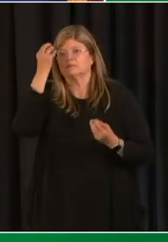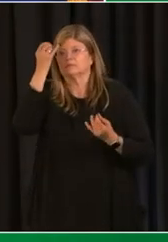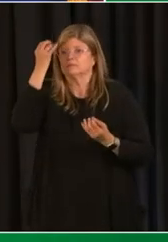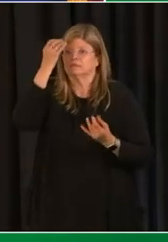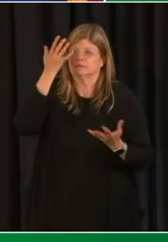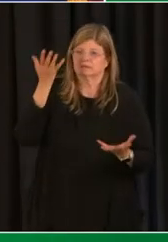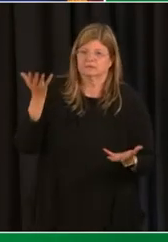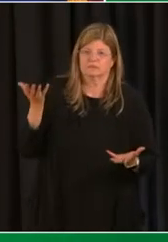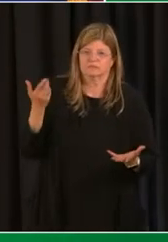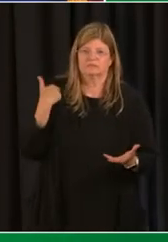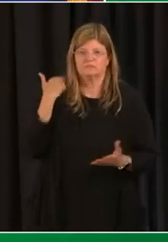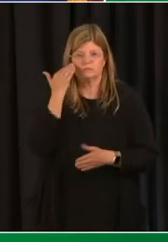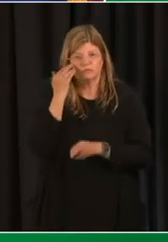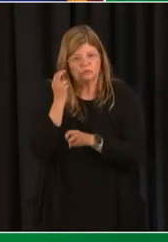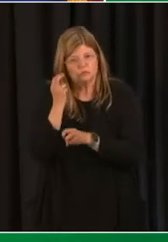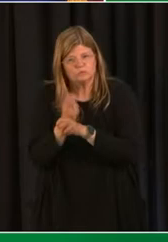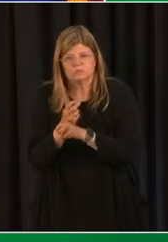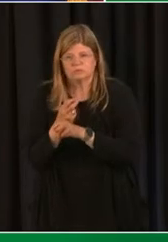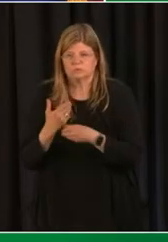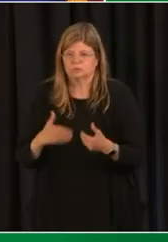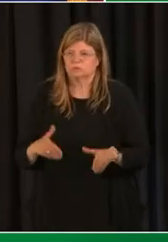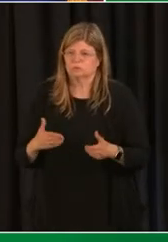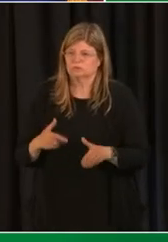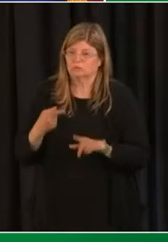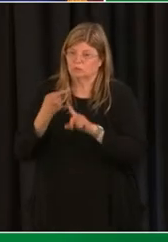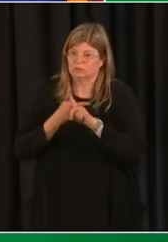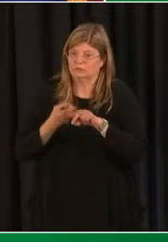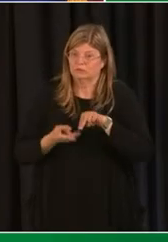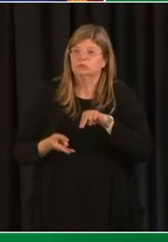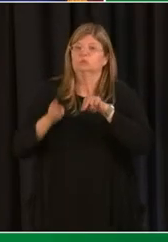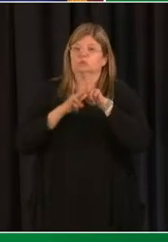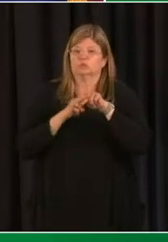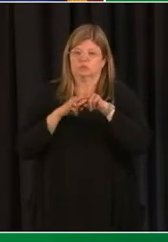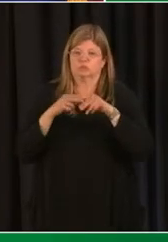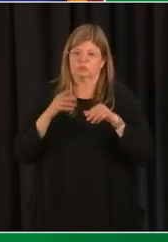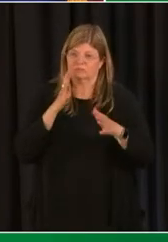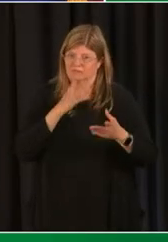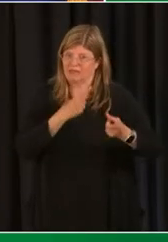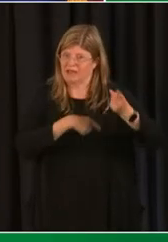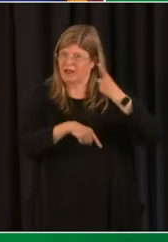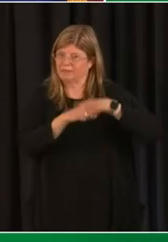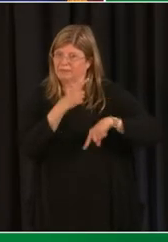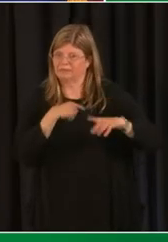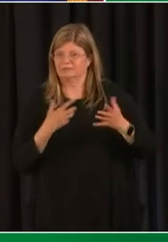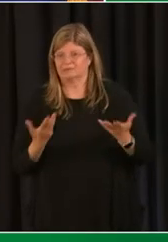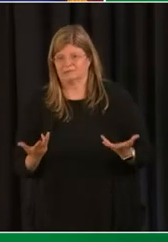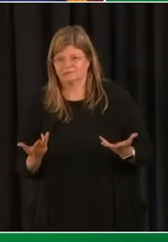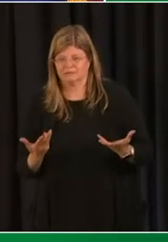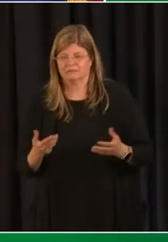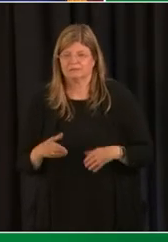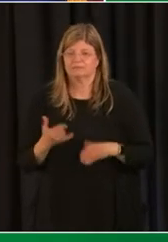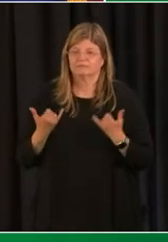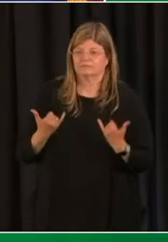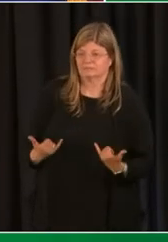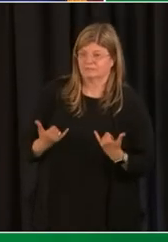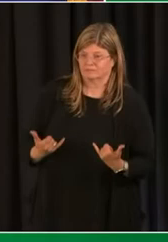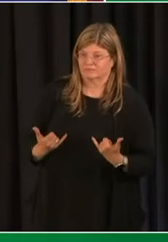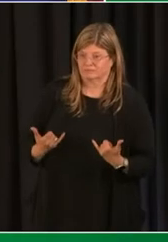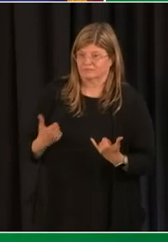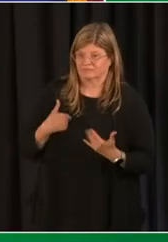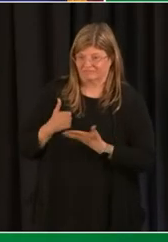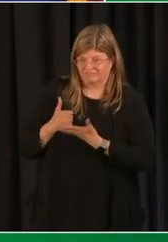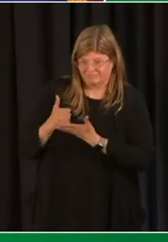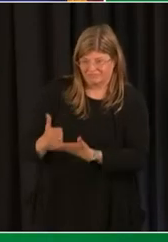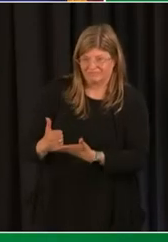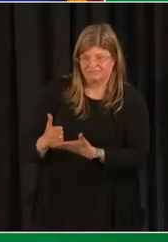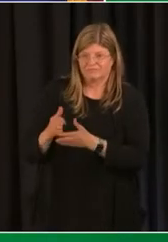that I know it's hard because that rent increase may be coming. It's something that you're thinking about. But right now, today, what we can do is we can help